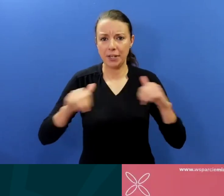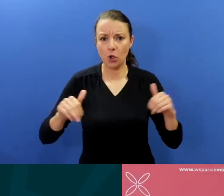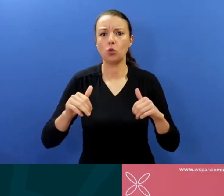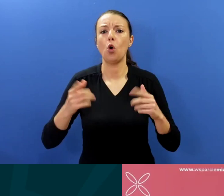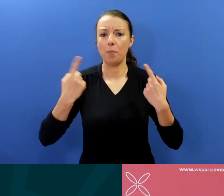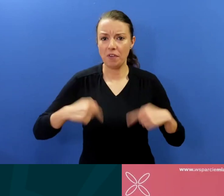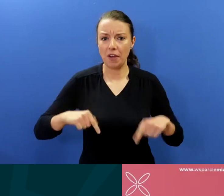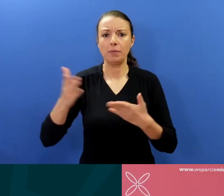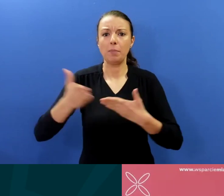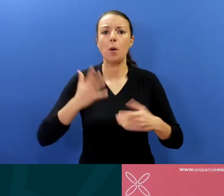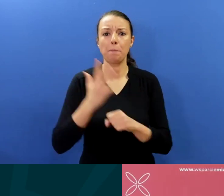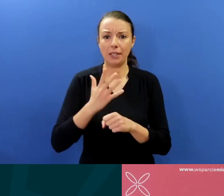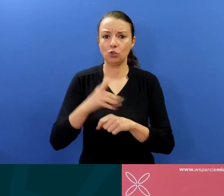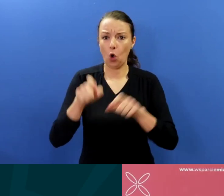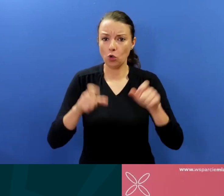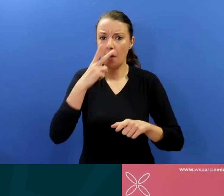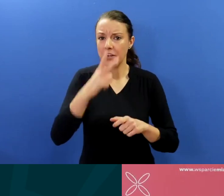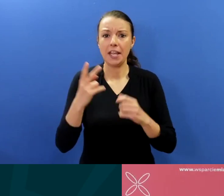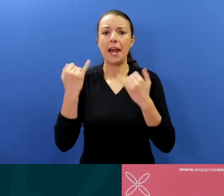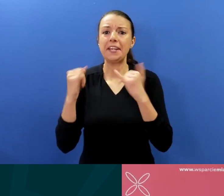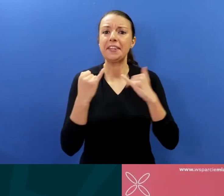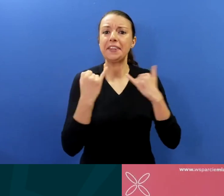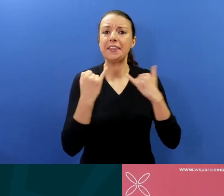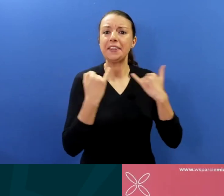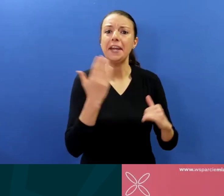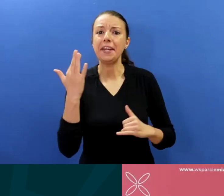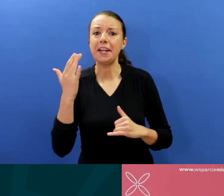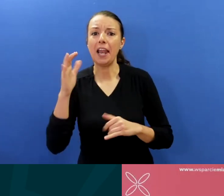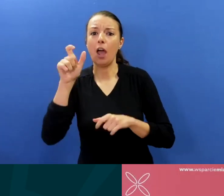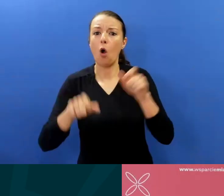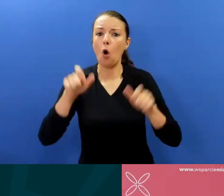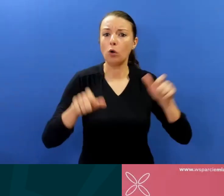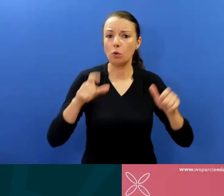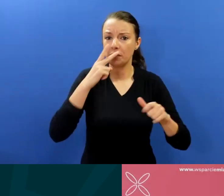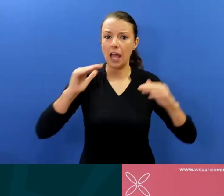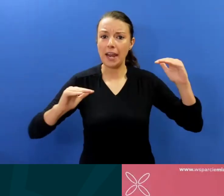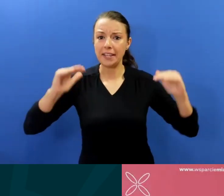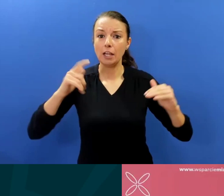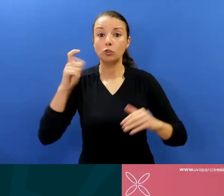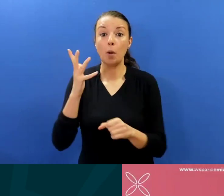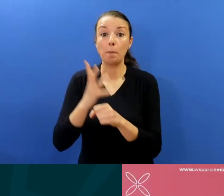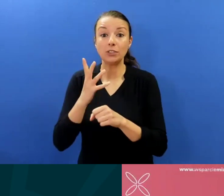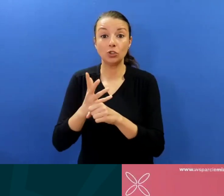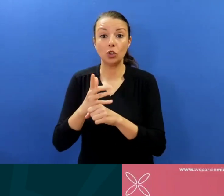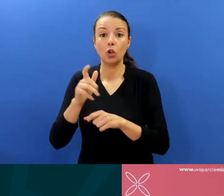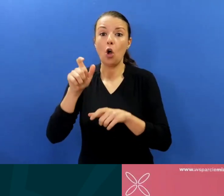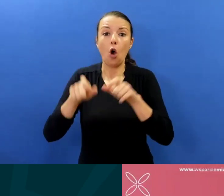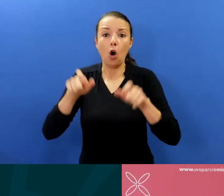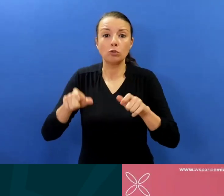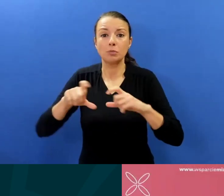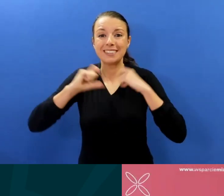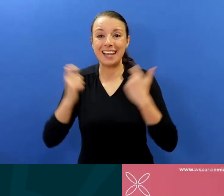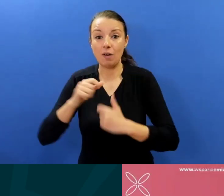whole country of France, 40 million people, 150 participants, 500,000 people in Geneva, 50